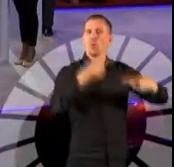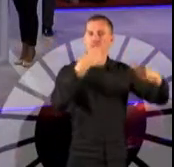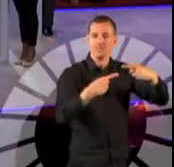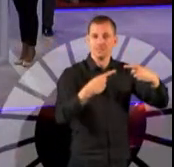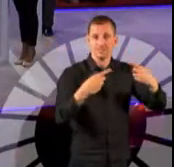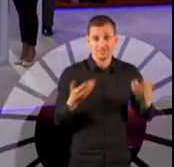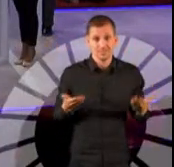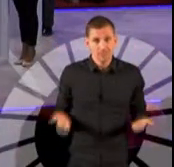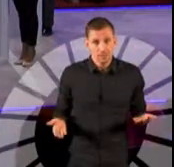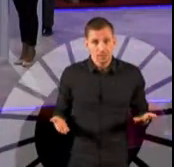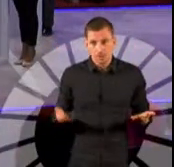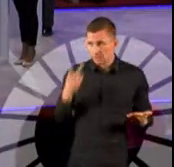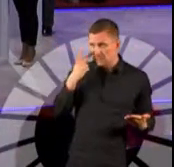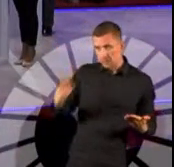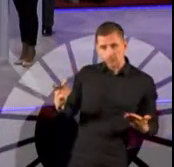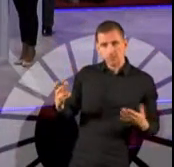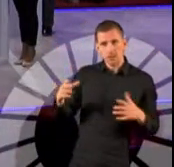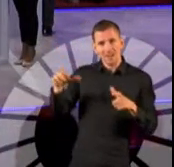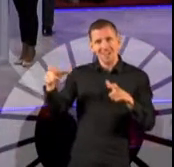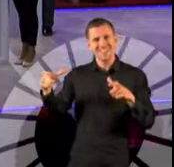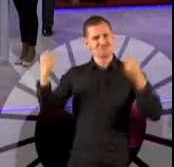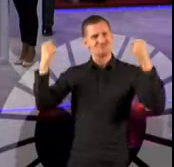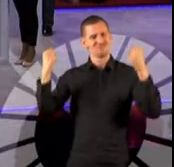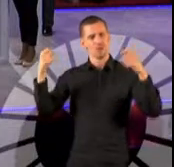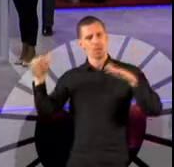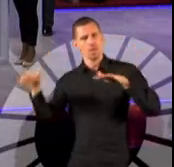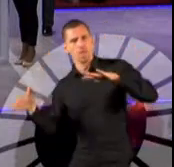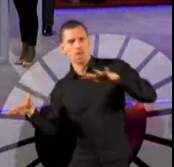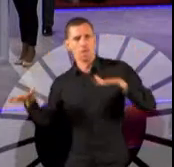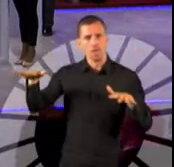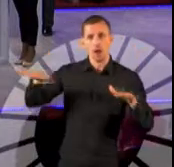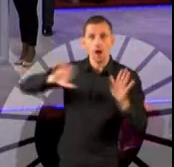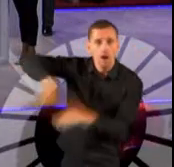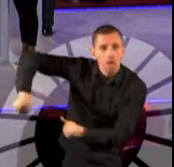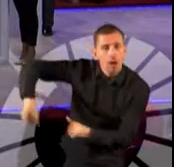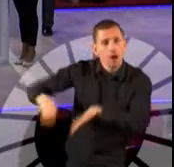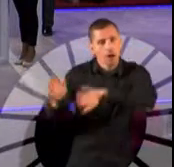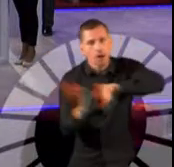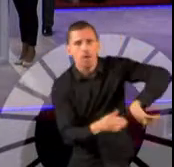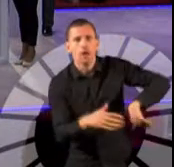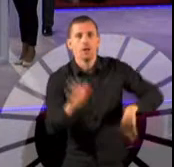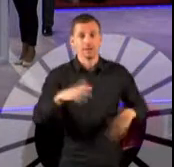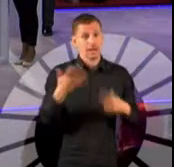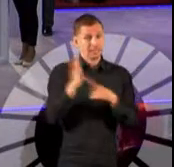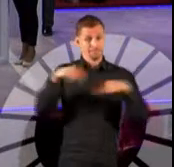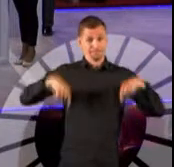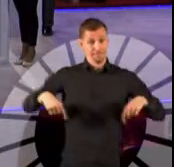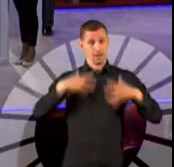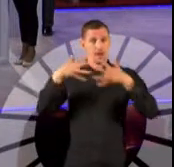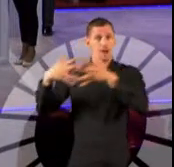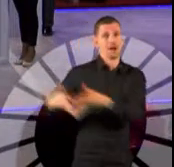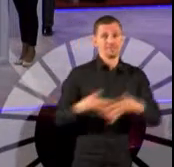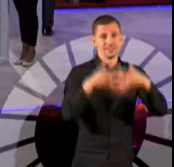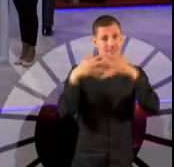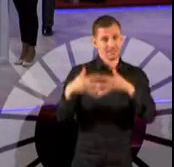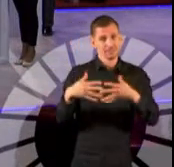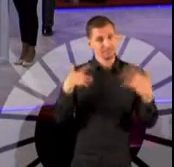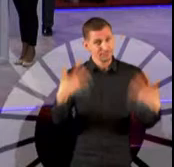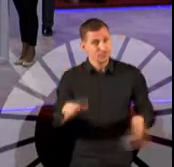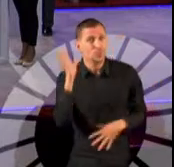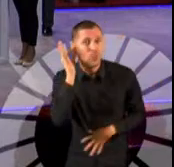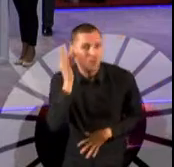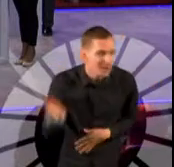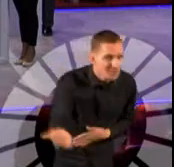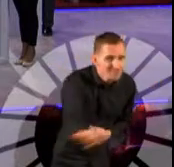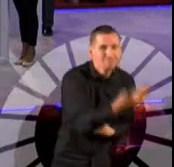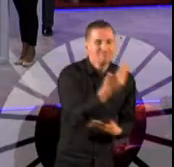in the United States. When women have access to capital to start a small business, they can participate more fully, and